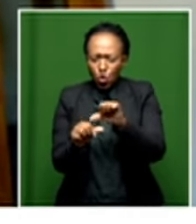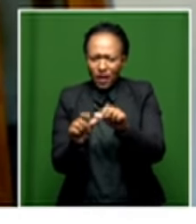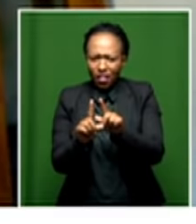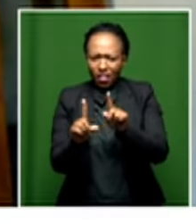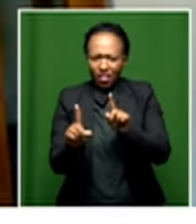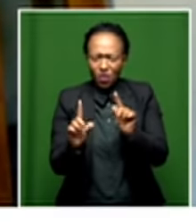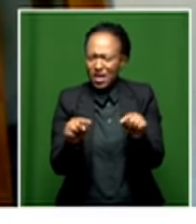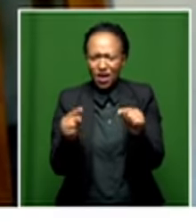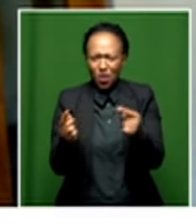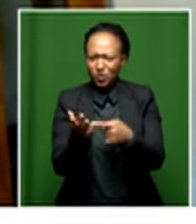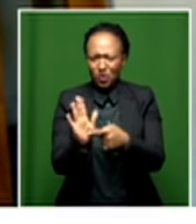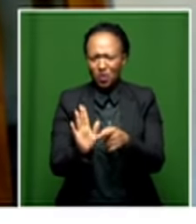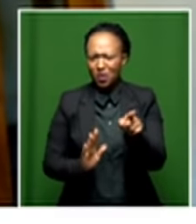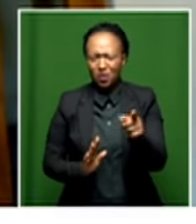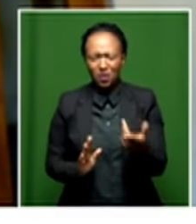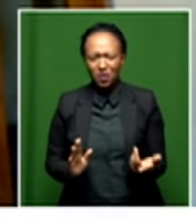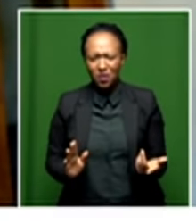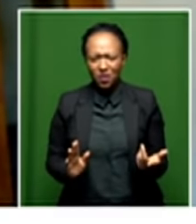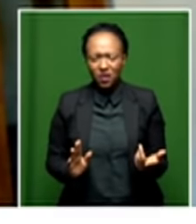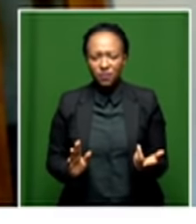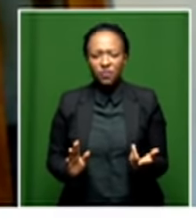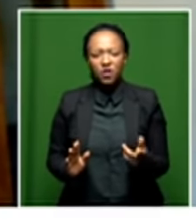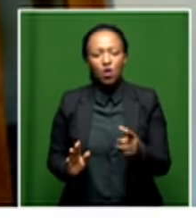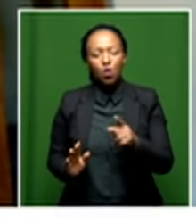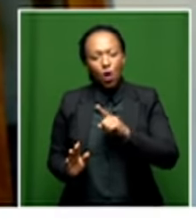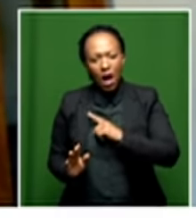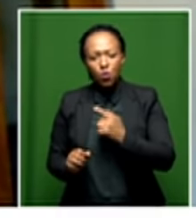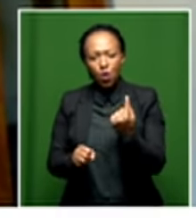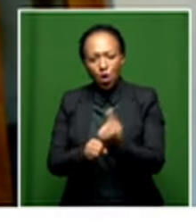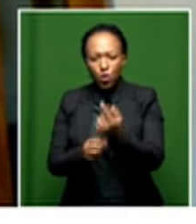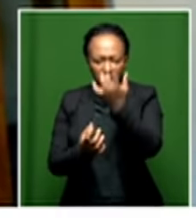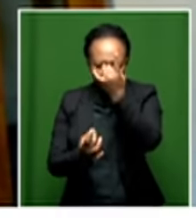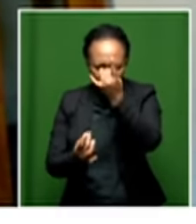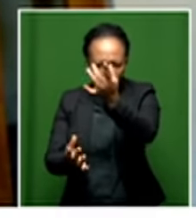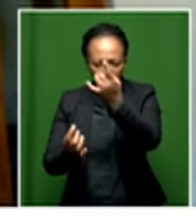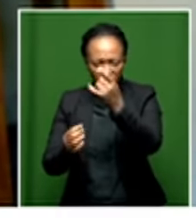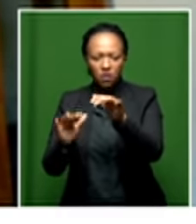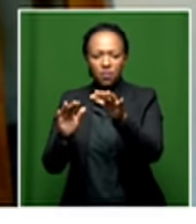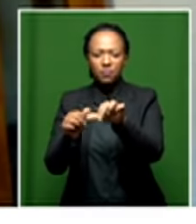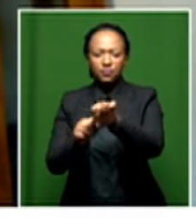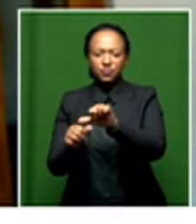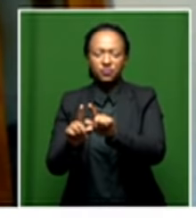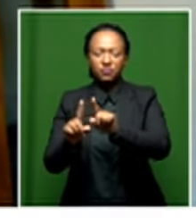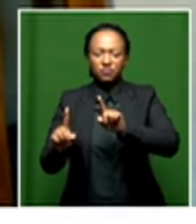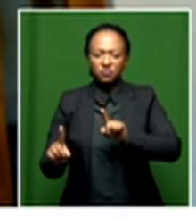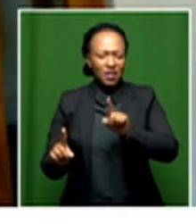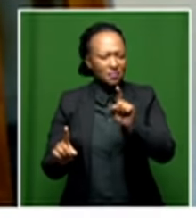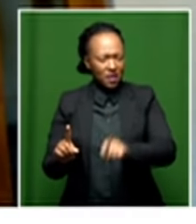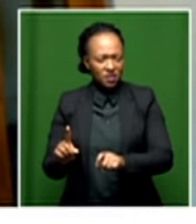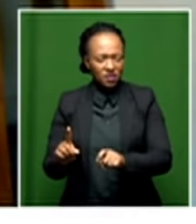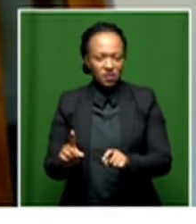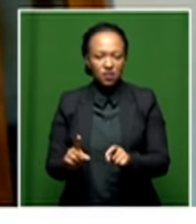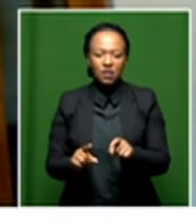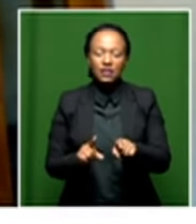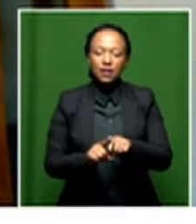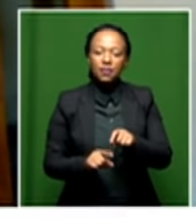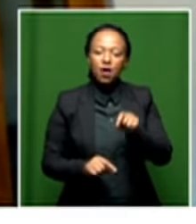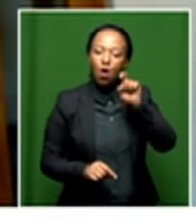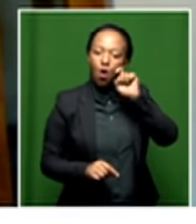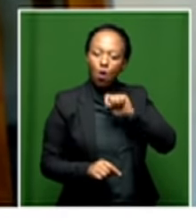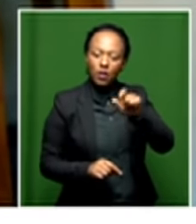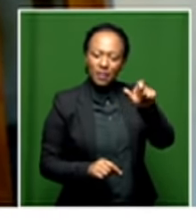to get people to have safe distances. And also on the elderly people, you know, for a person 20 or